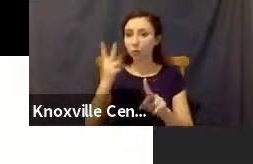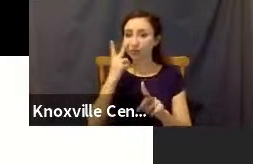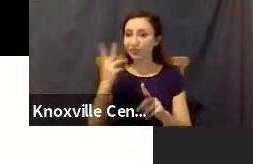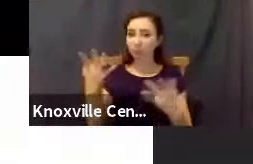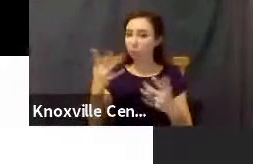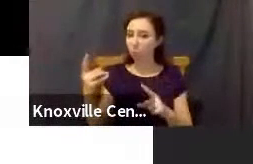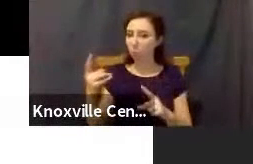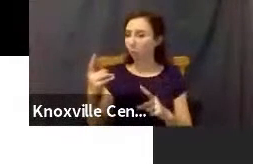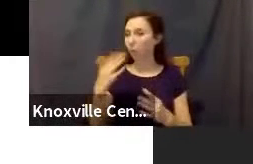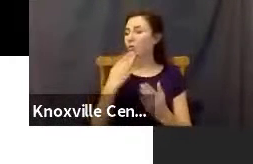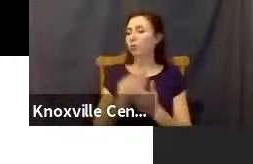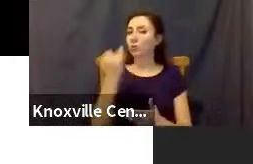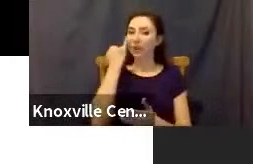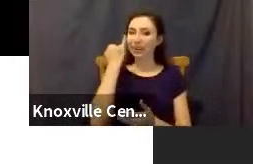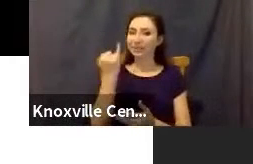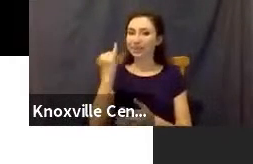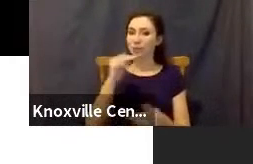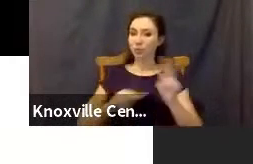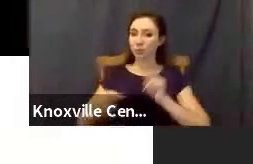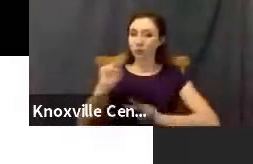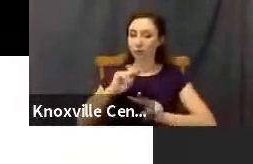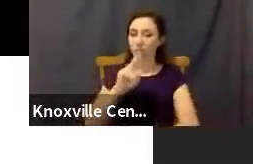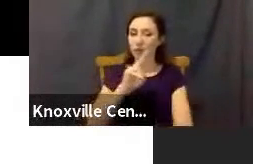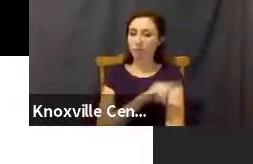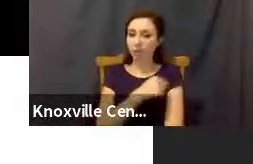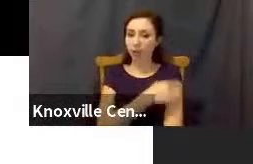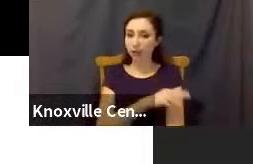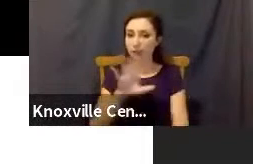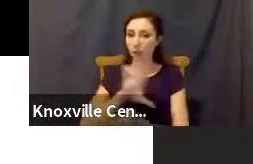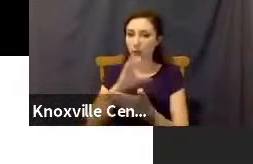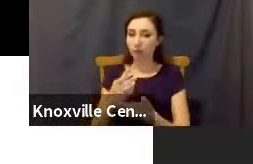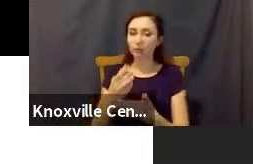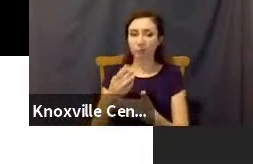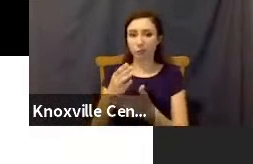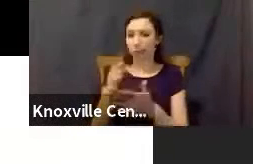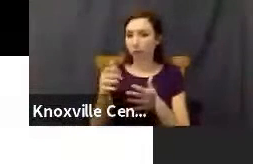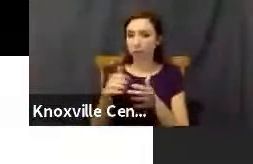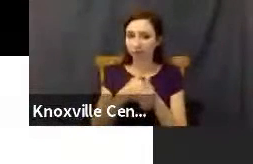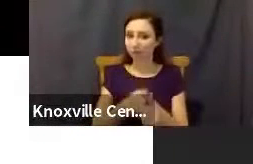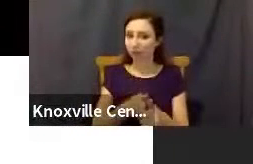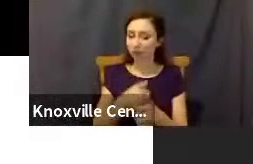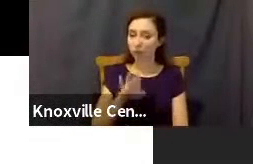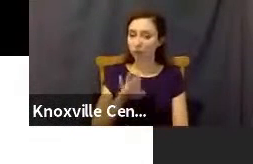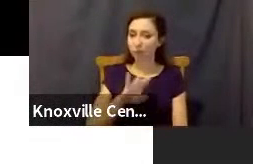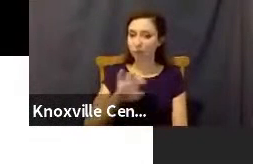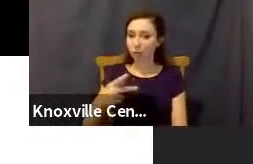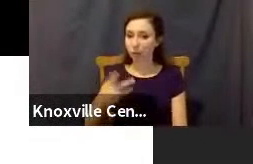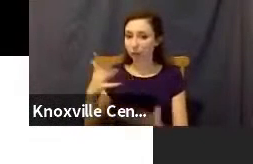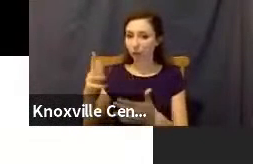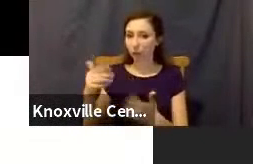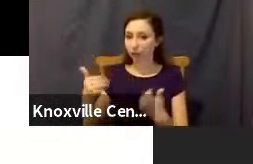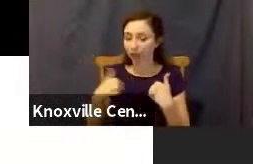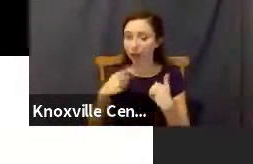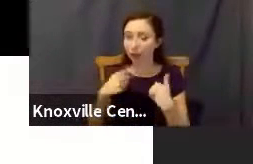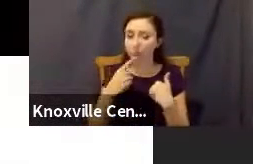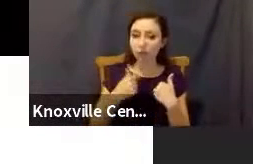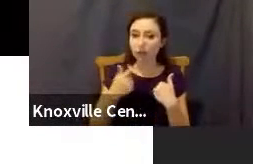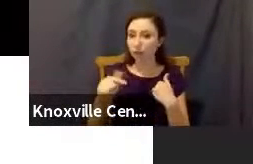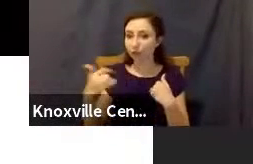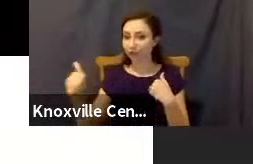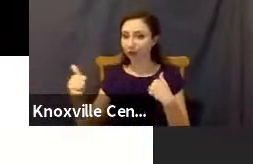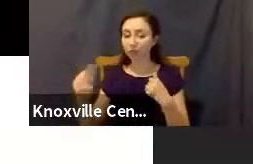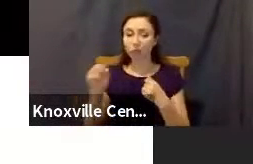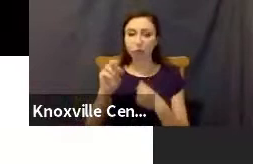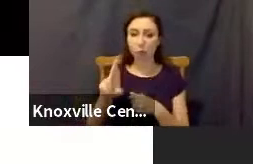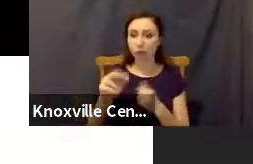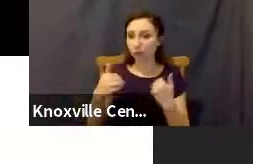at the hospital capacity. Is it, do we just stick with those benchmarks that we've got with the red light, green light, yellow light, or is